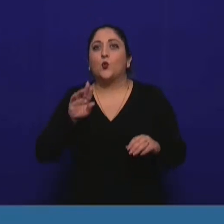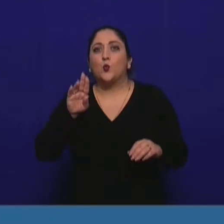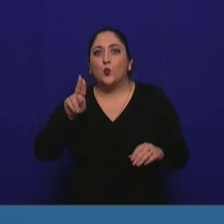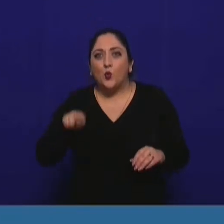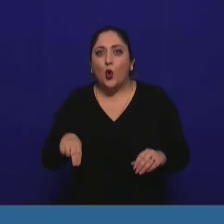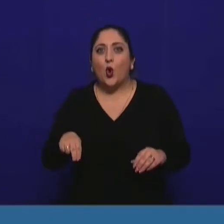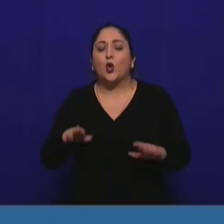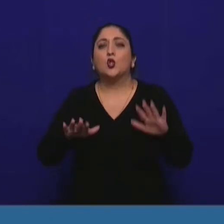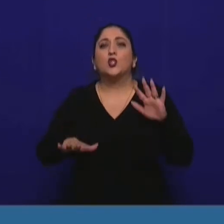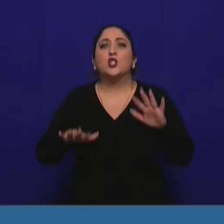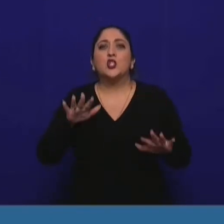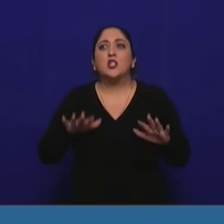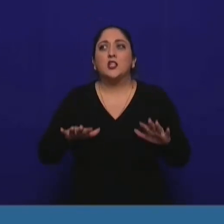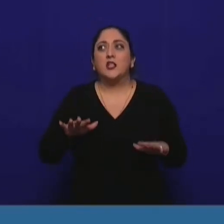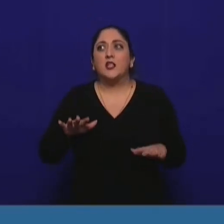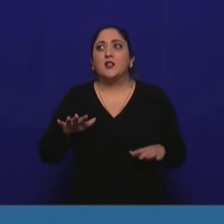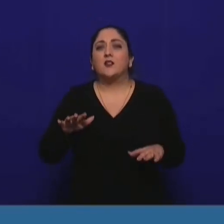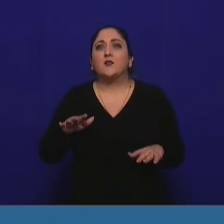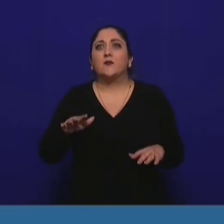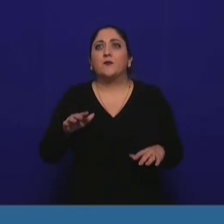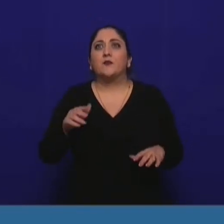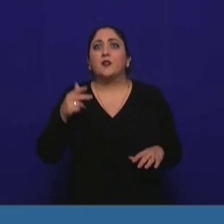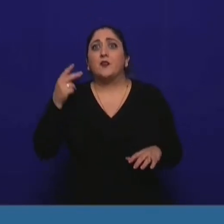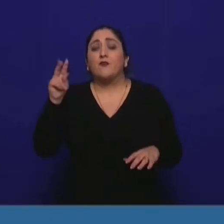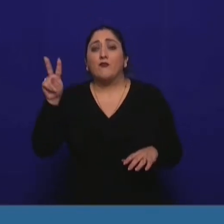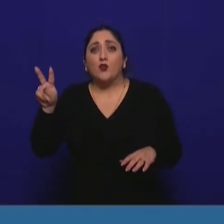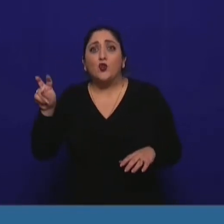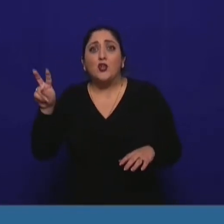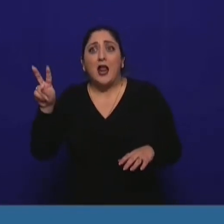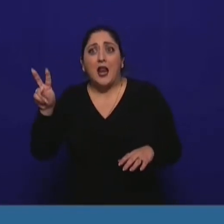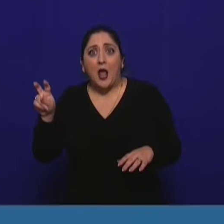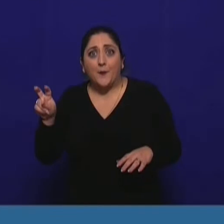skont il-kundizzjoni tagħhom qegħdin jitlaqmu fl-isptar Mater Dei.